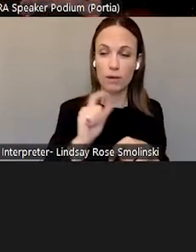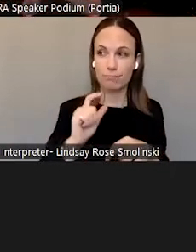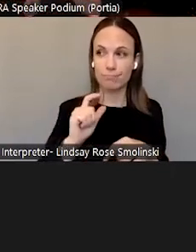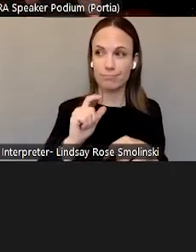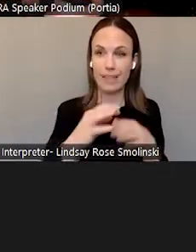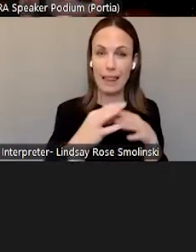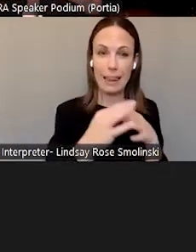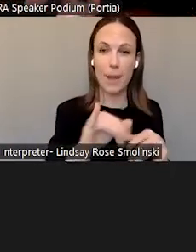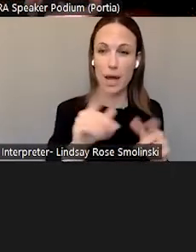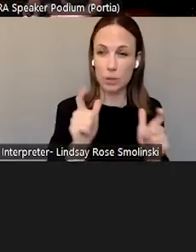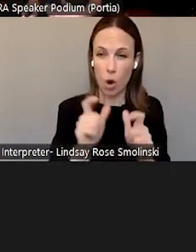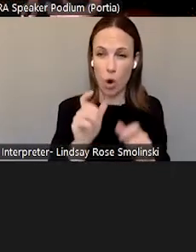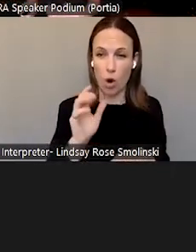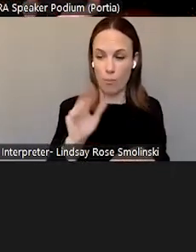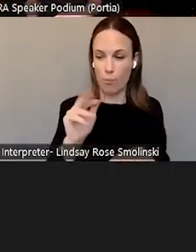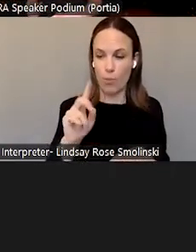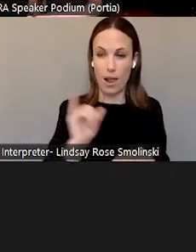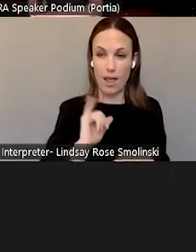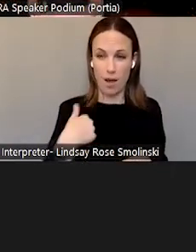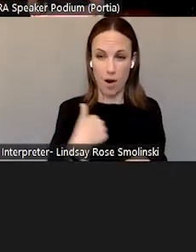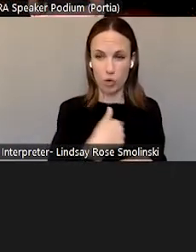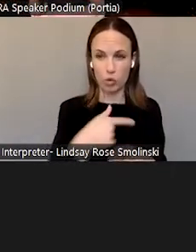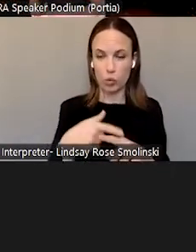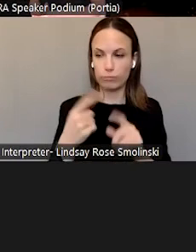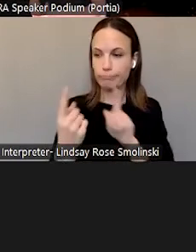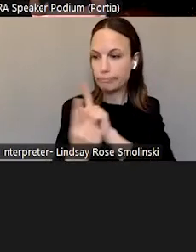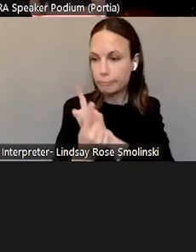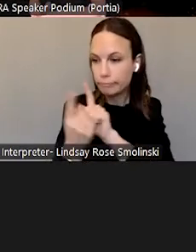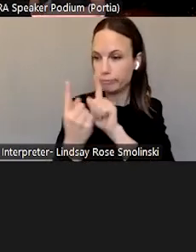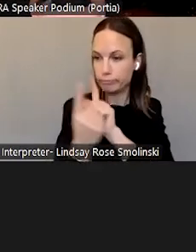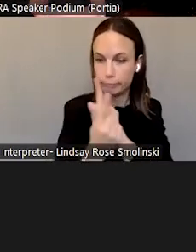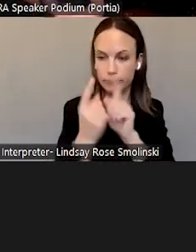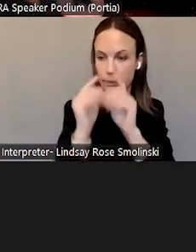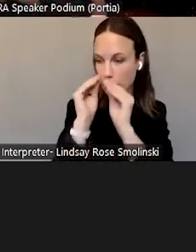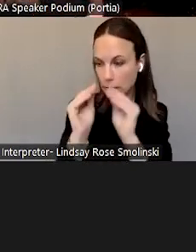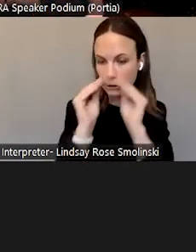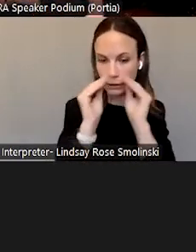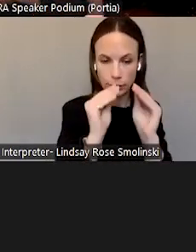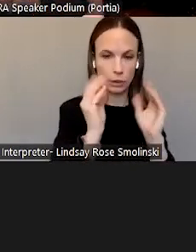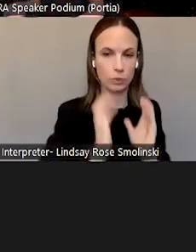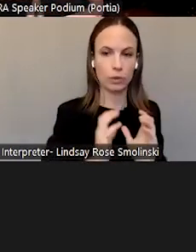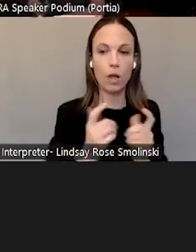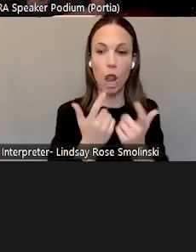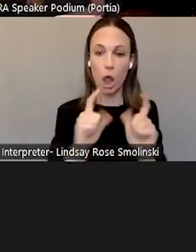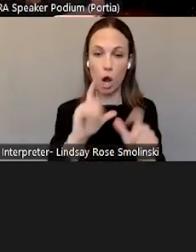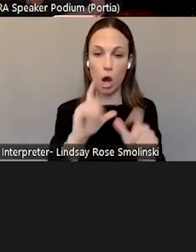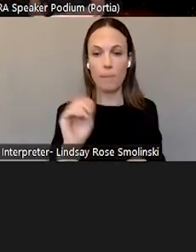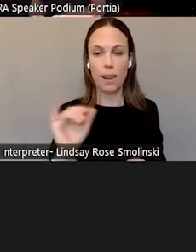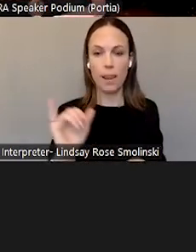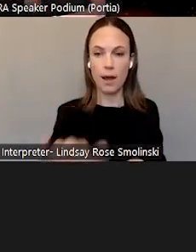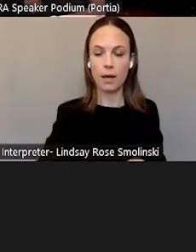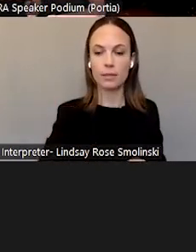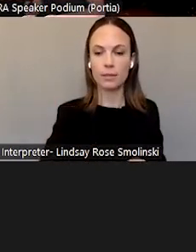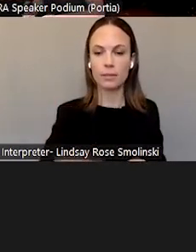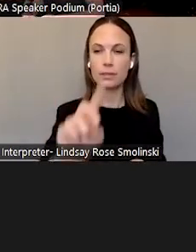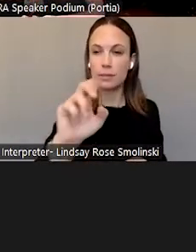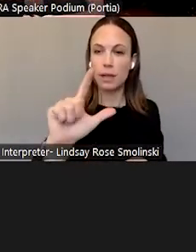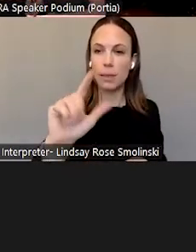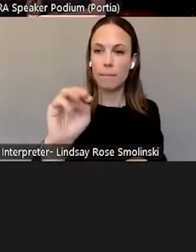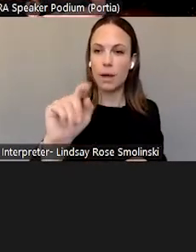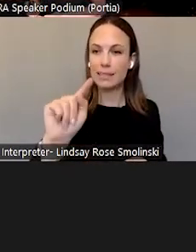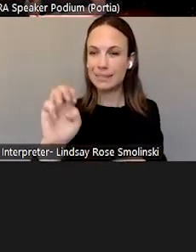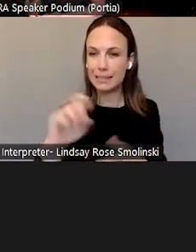of working person by person to educate consumers, but sort of large companies like Del Monte,